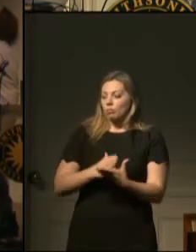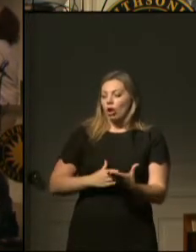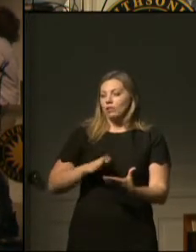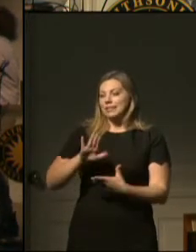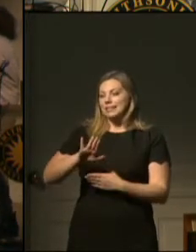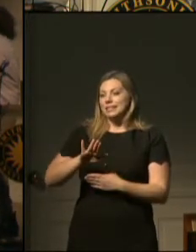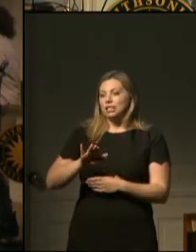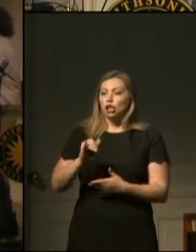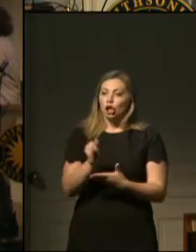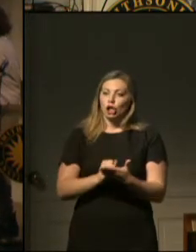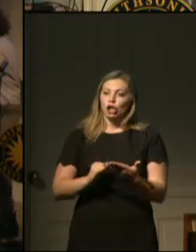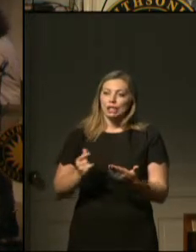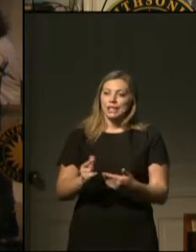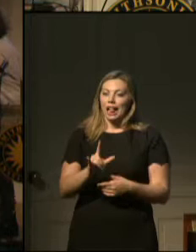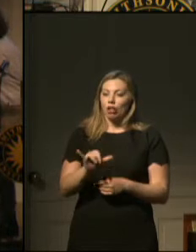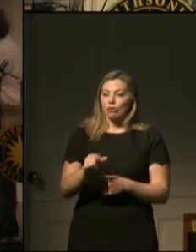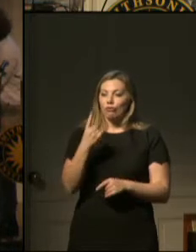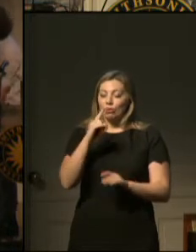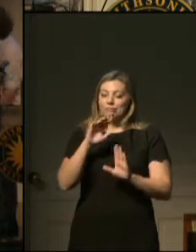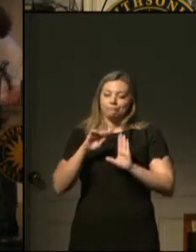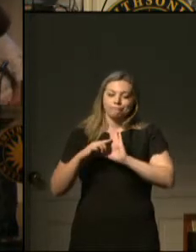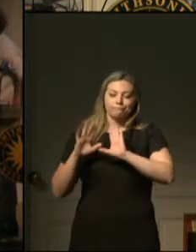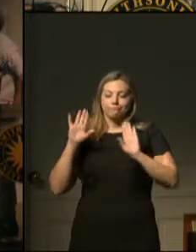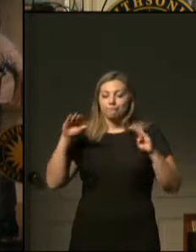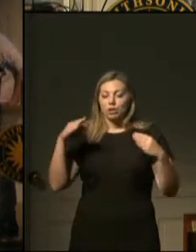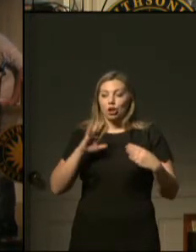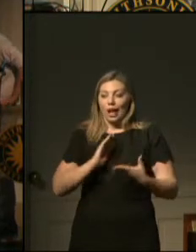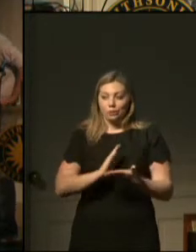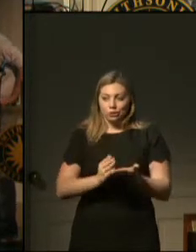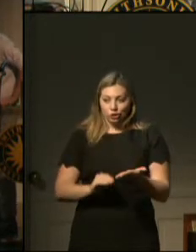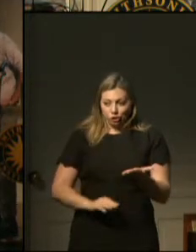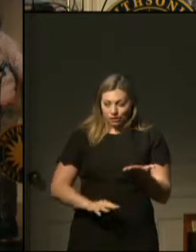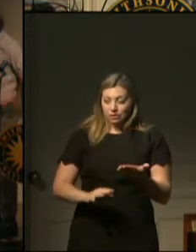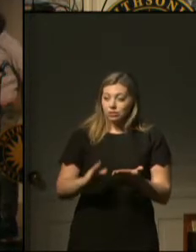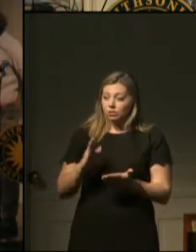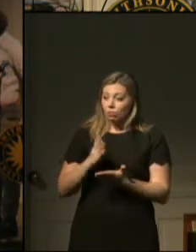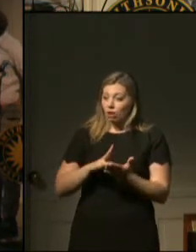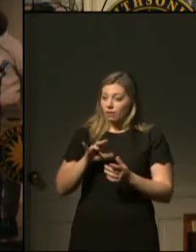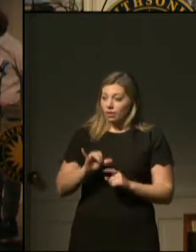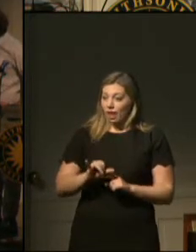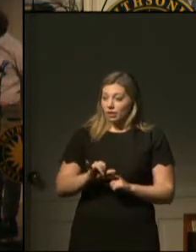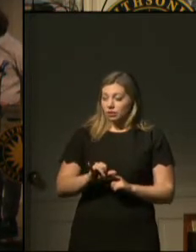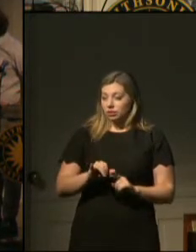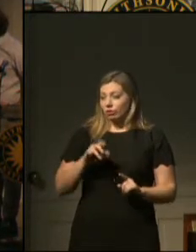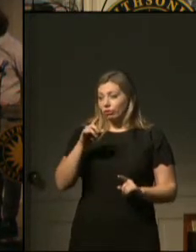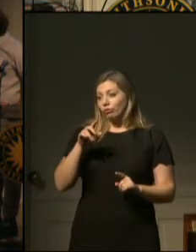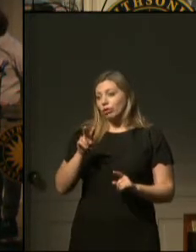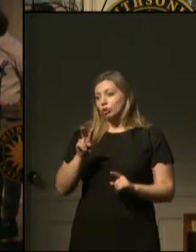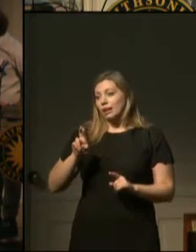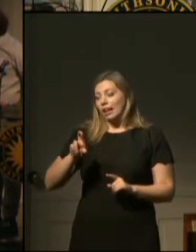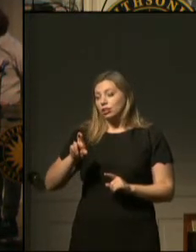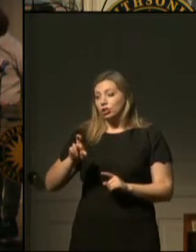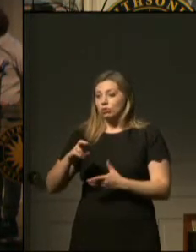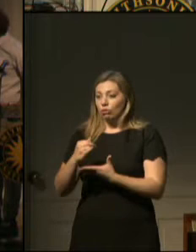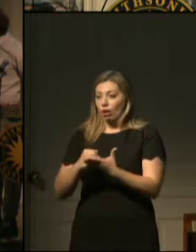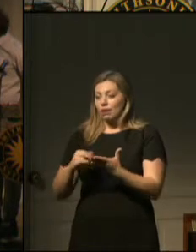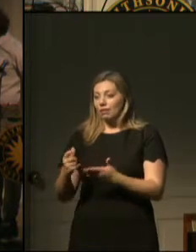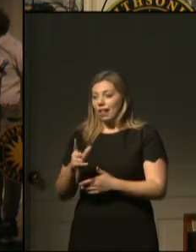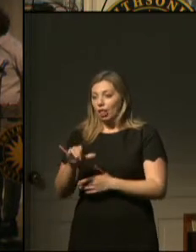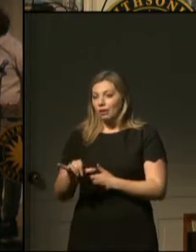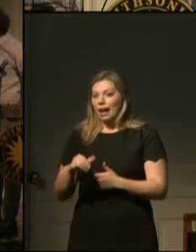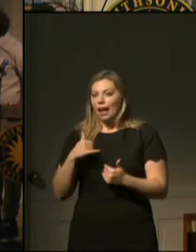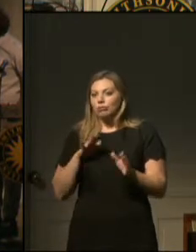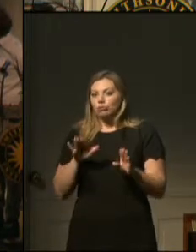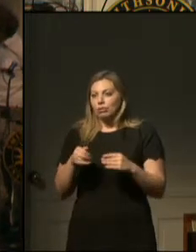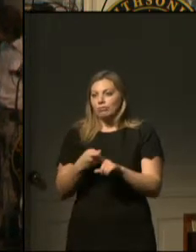as a part of art gallery that we're making to feature our own students. So part of our virtual reality art gallery is actually going to be a room that has assets from the National